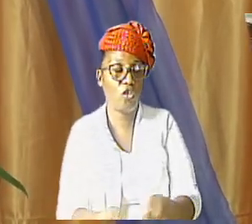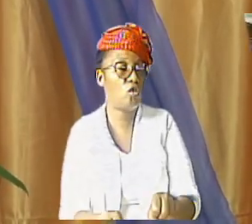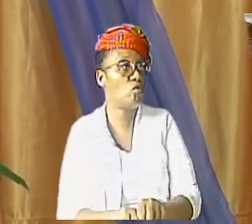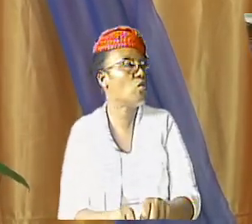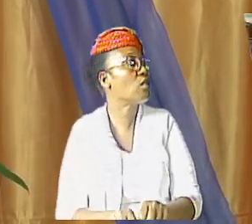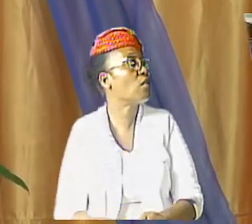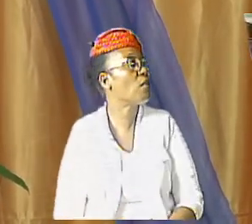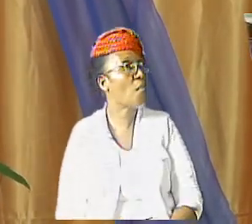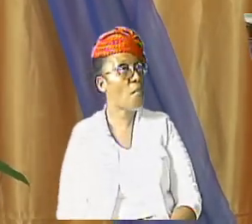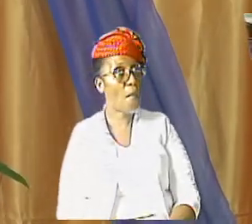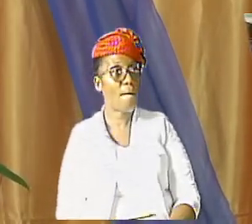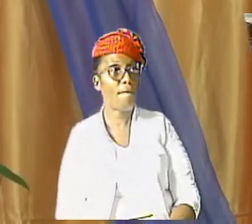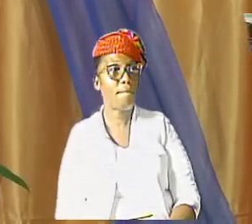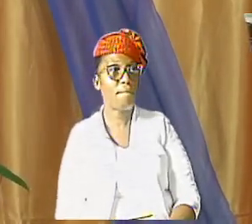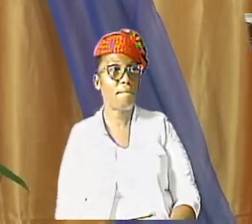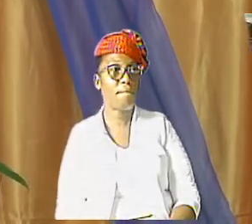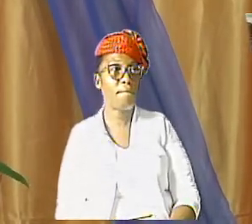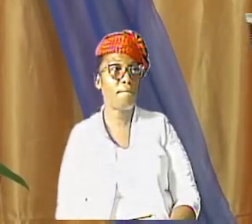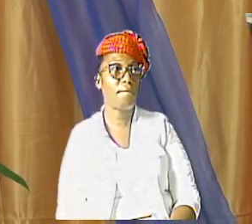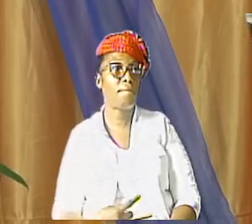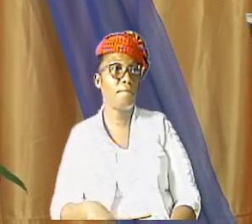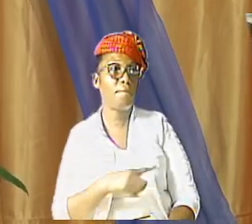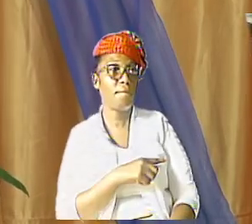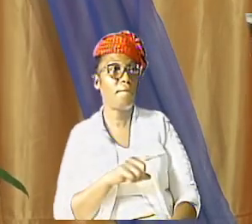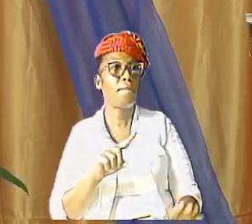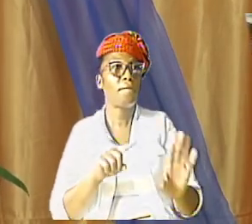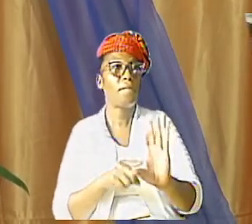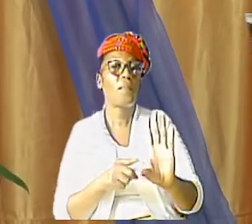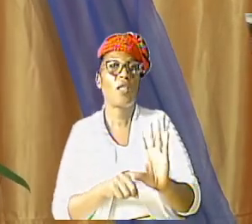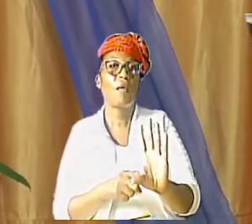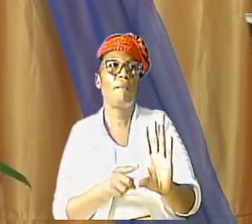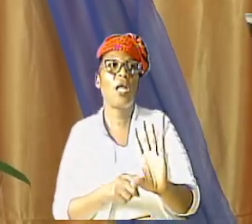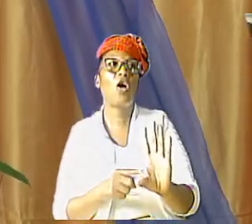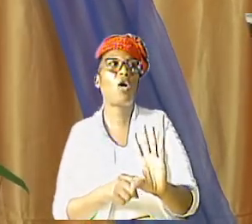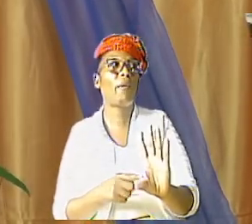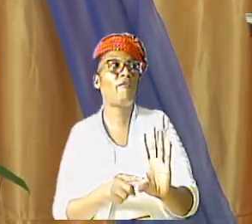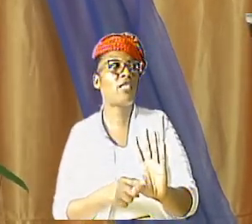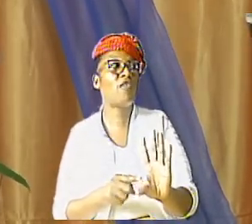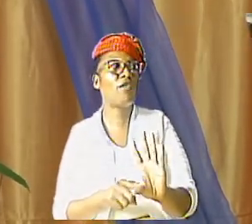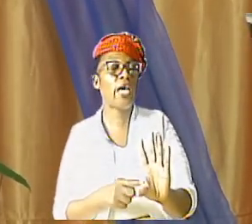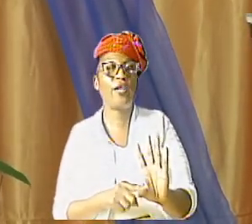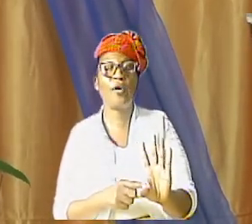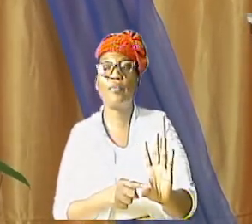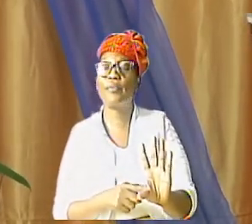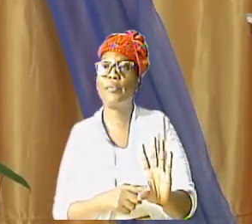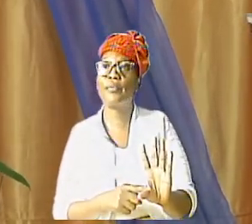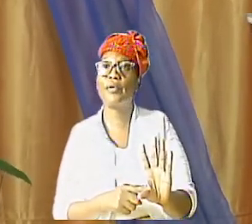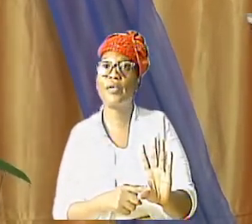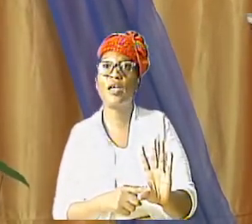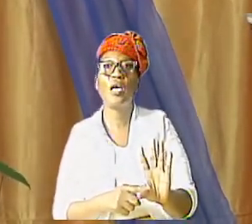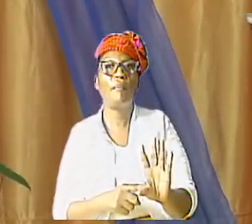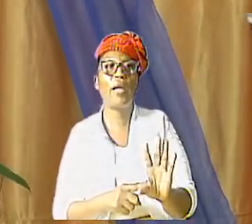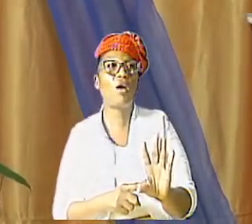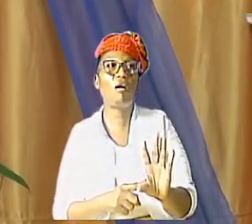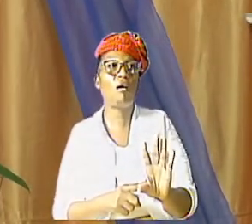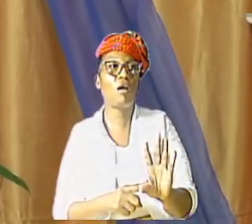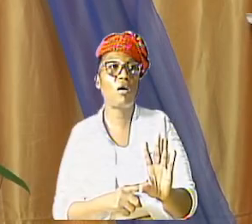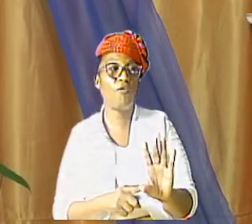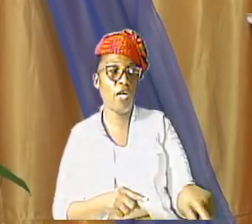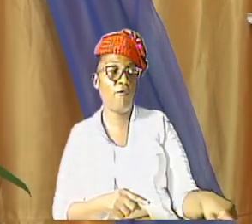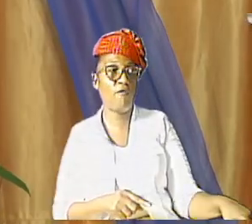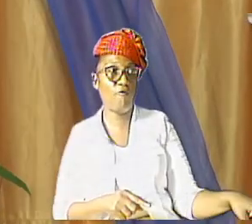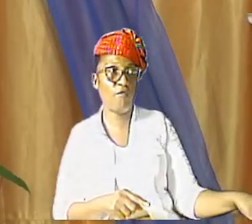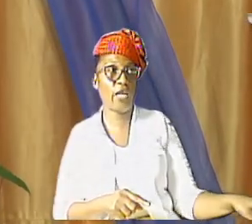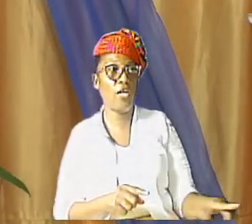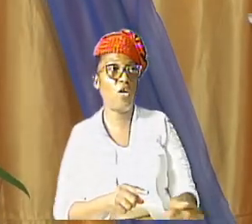now, we begin our canvassing. We begin our combing of the areas where men